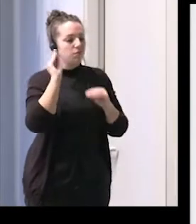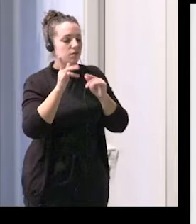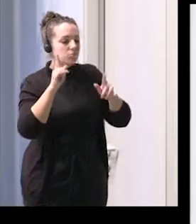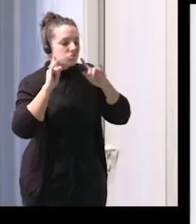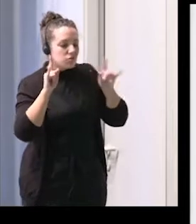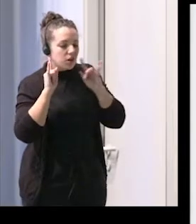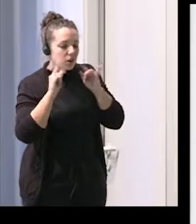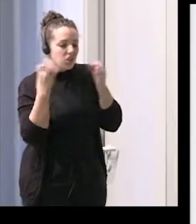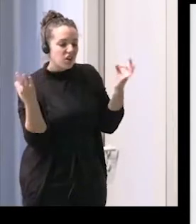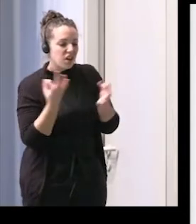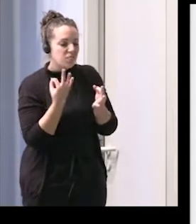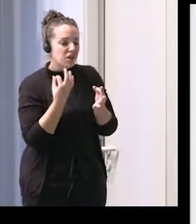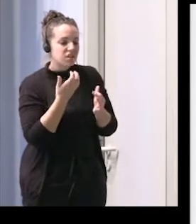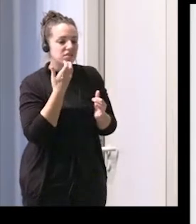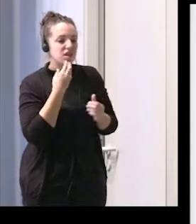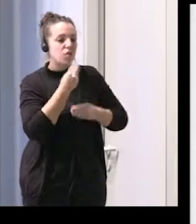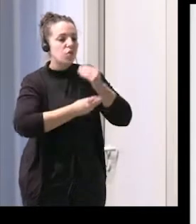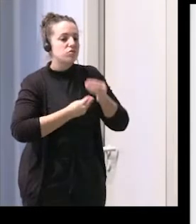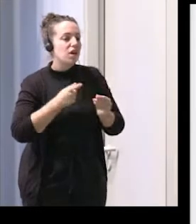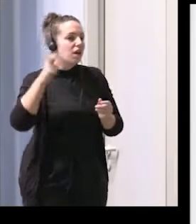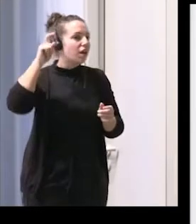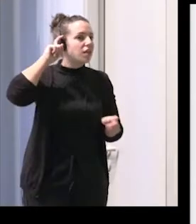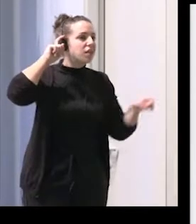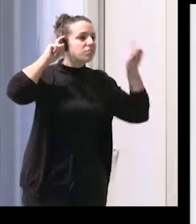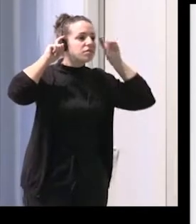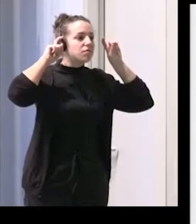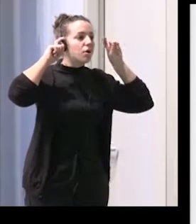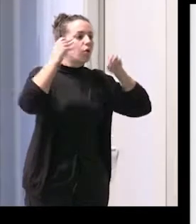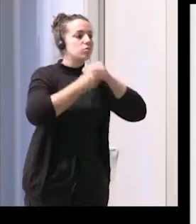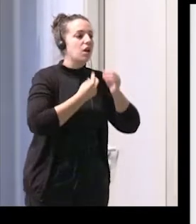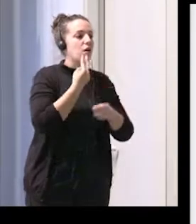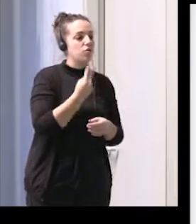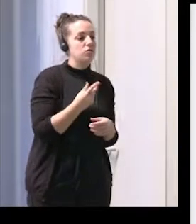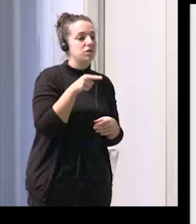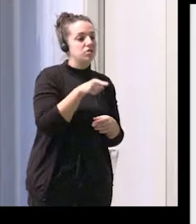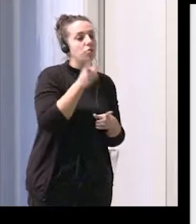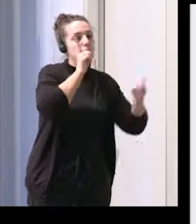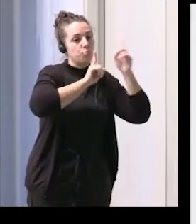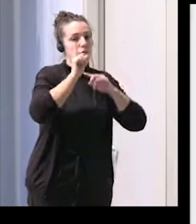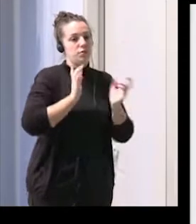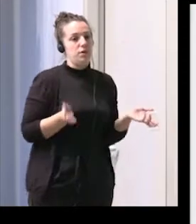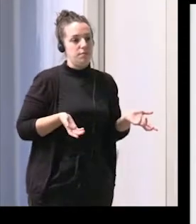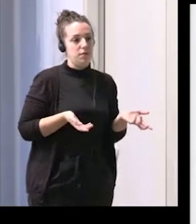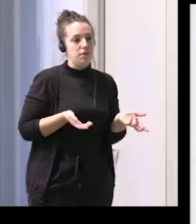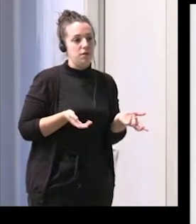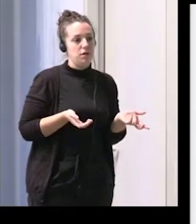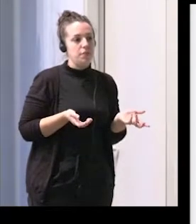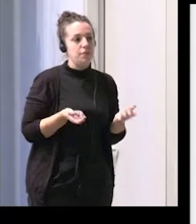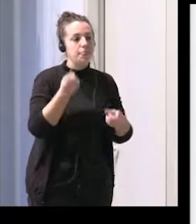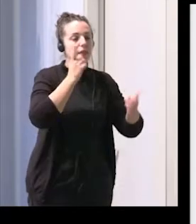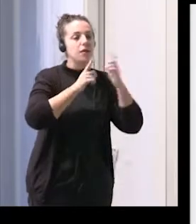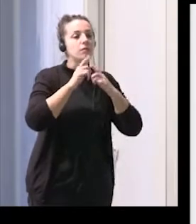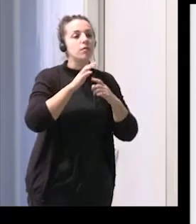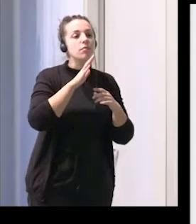on. And that's probably an issue because specific to cochlear